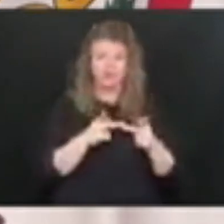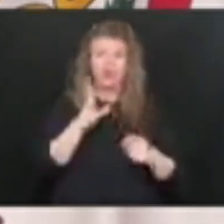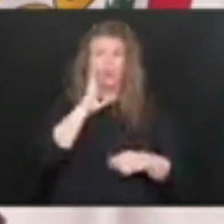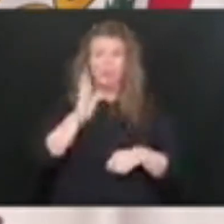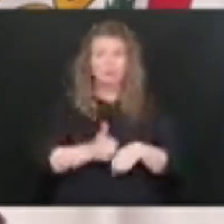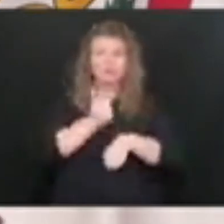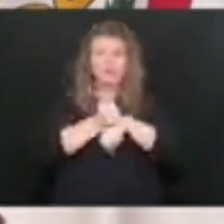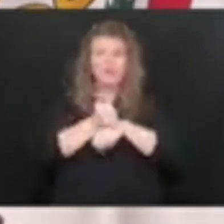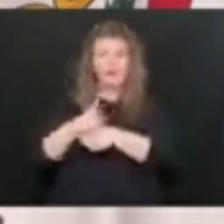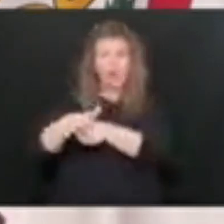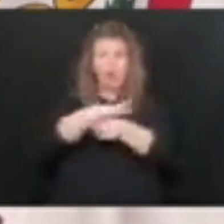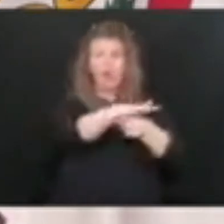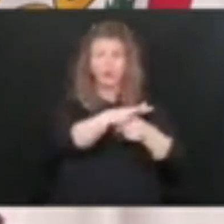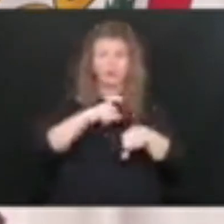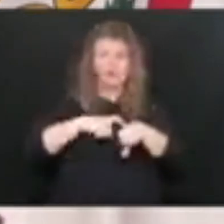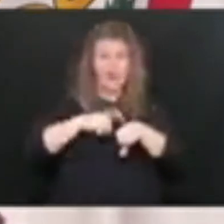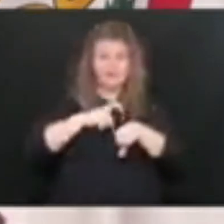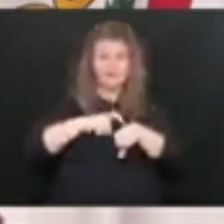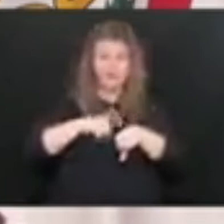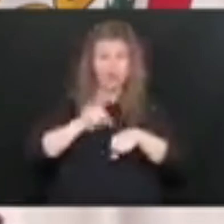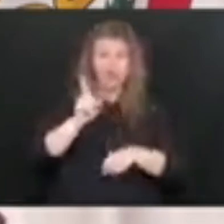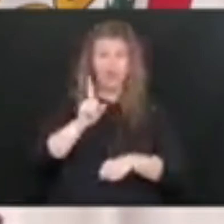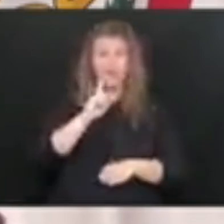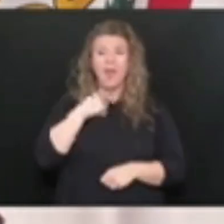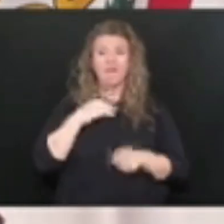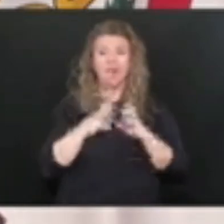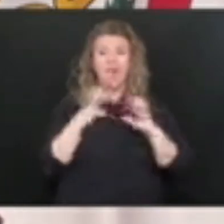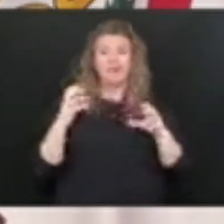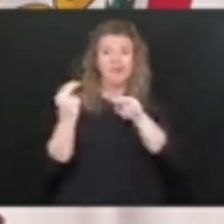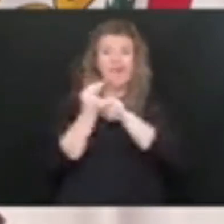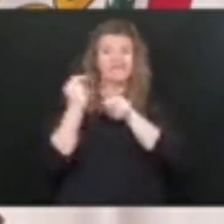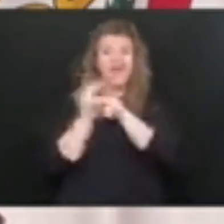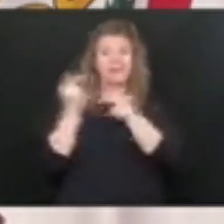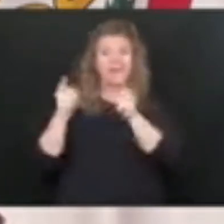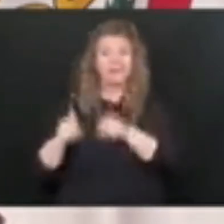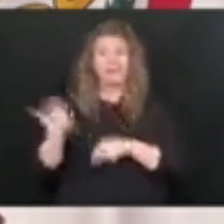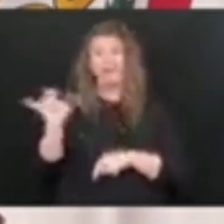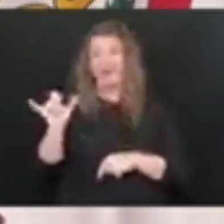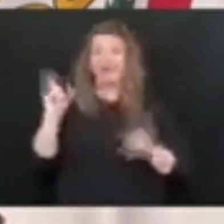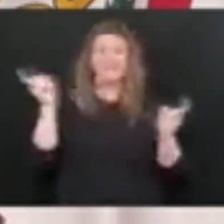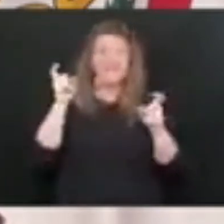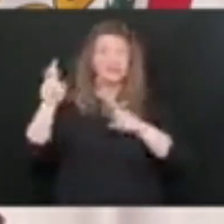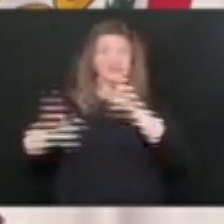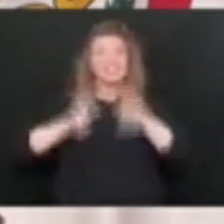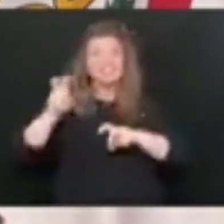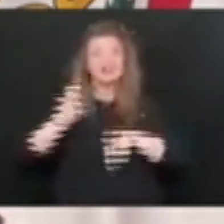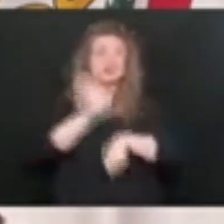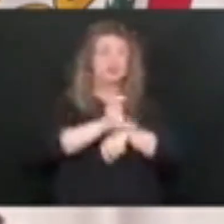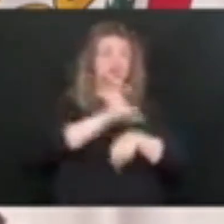up locations at times where there are a lot of high traffic people, like the fairs and festivals or church